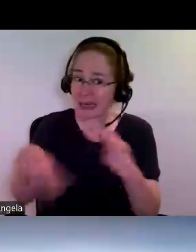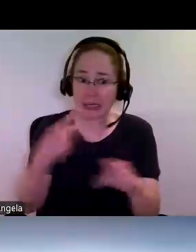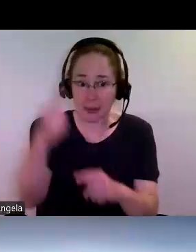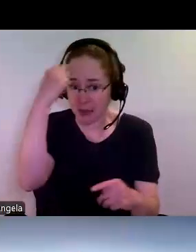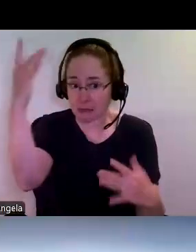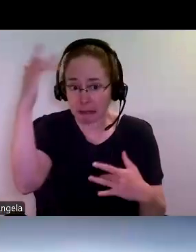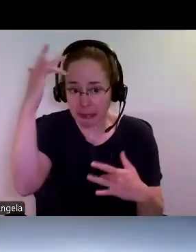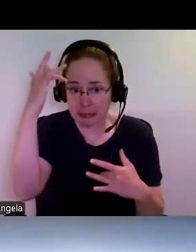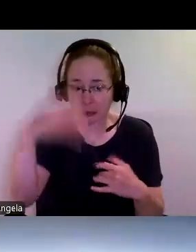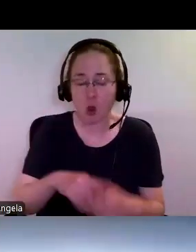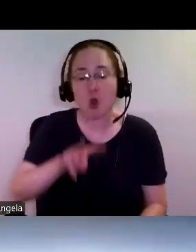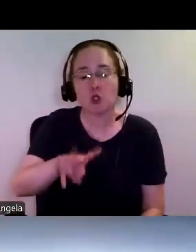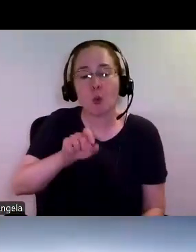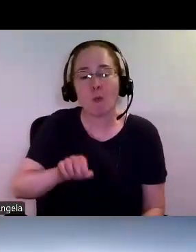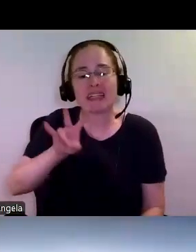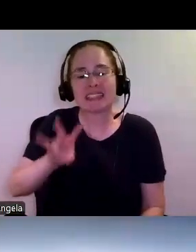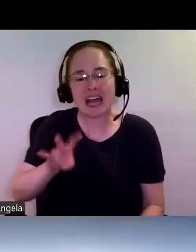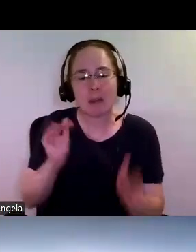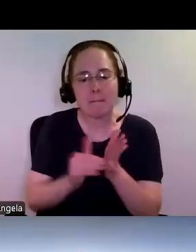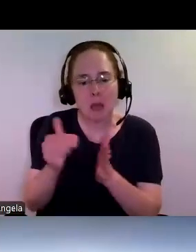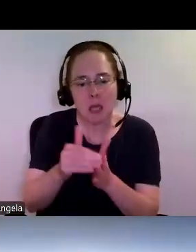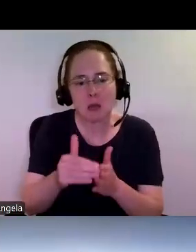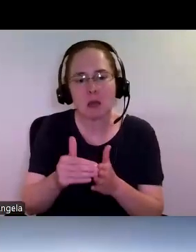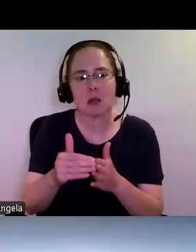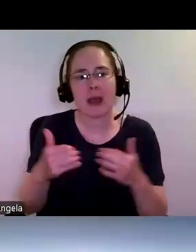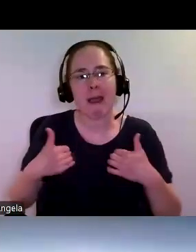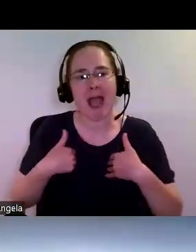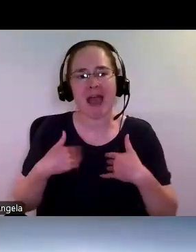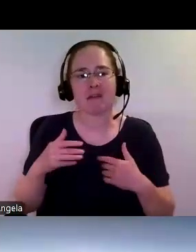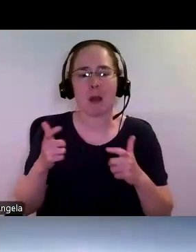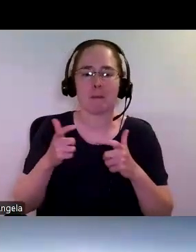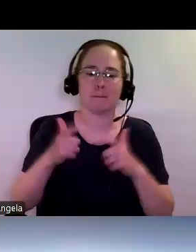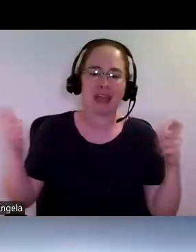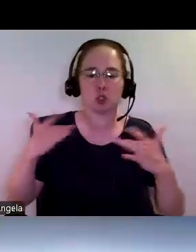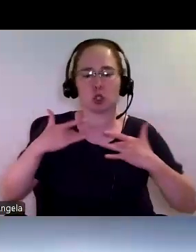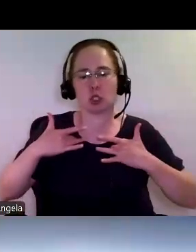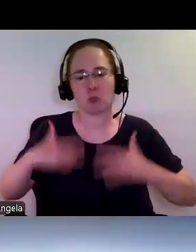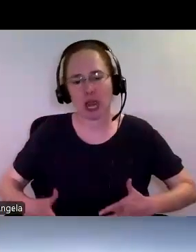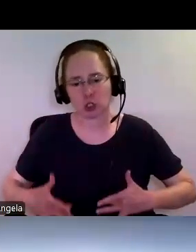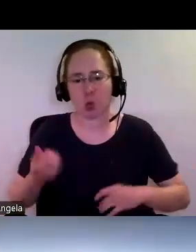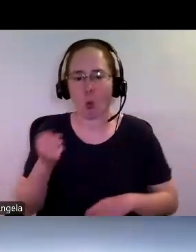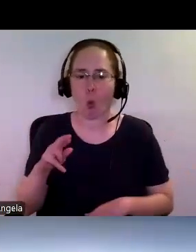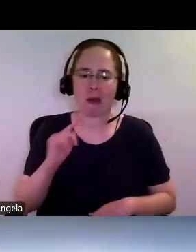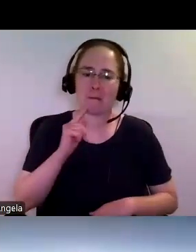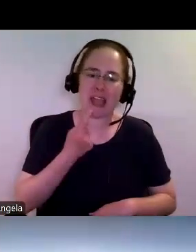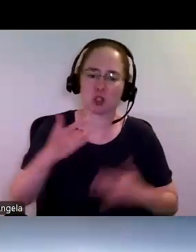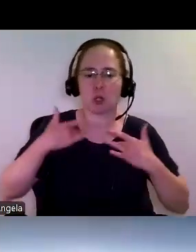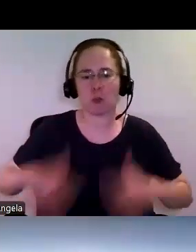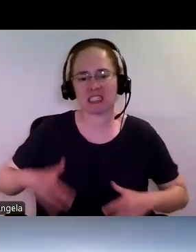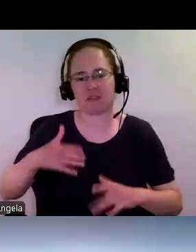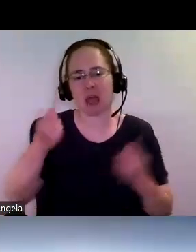illness, 2.7 million had a major depression or a major depressive